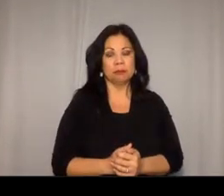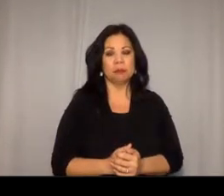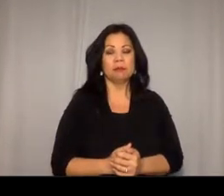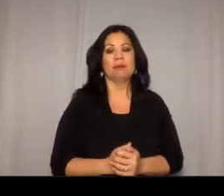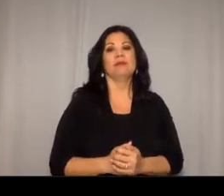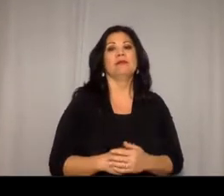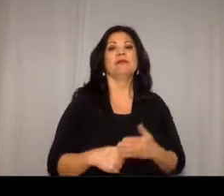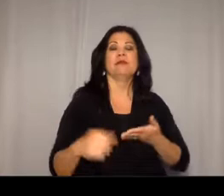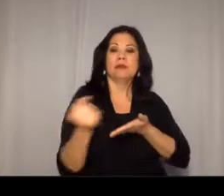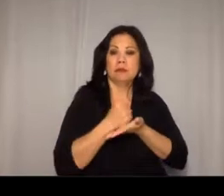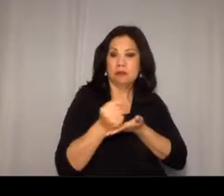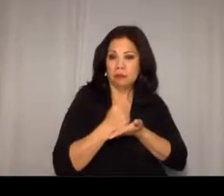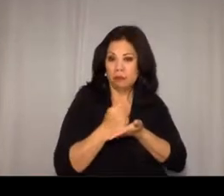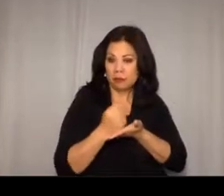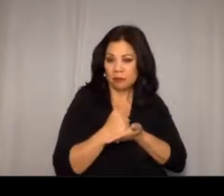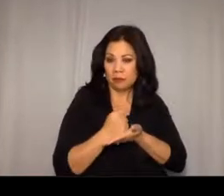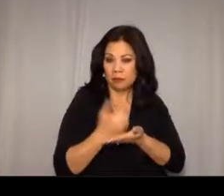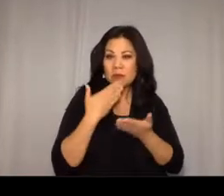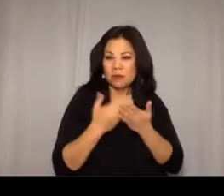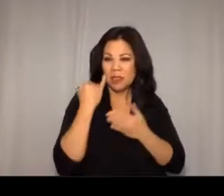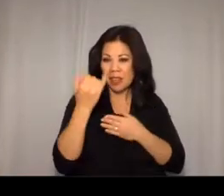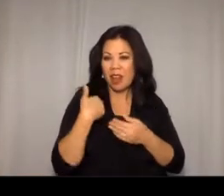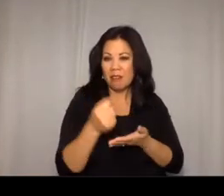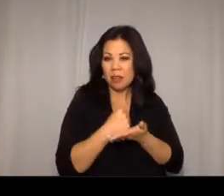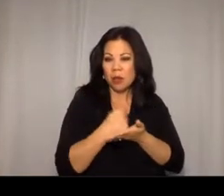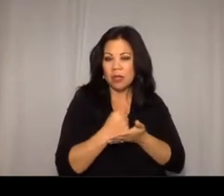an eraser probably would be a good thing, a